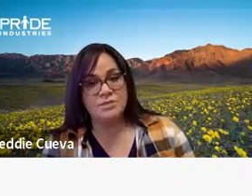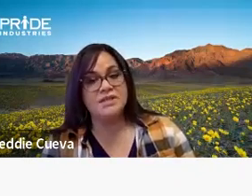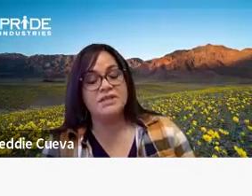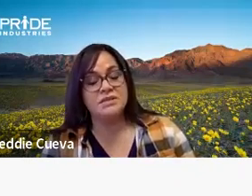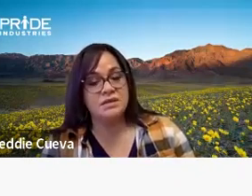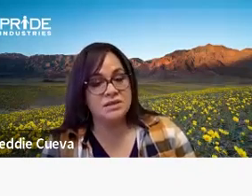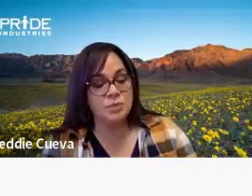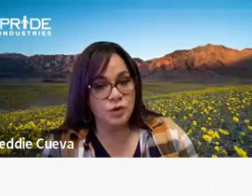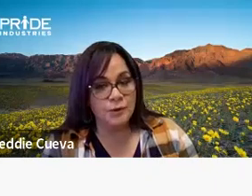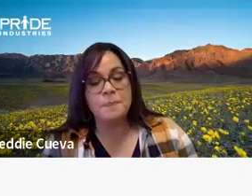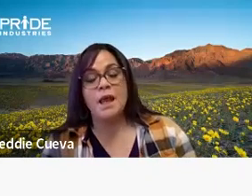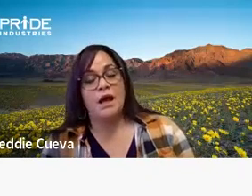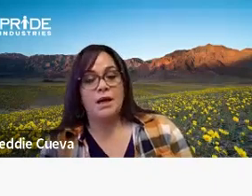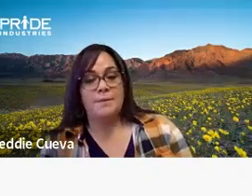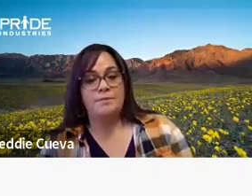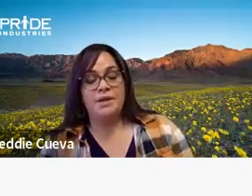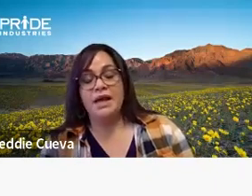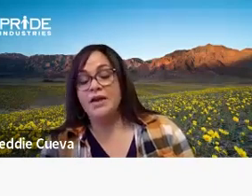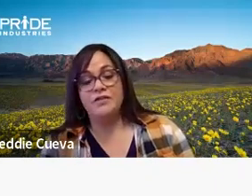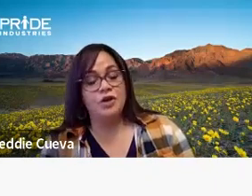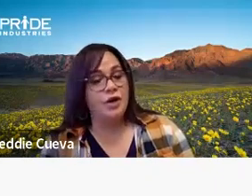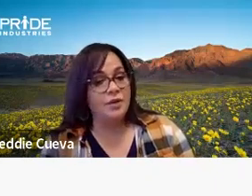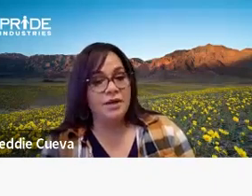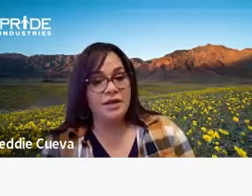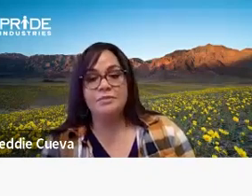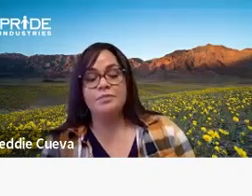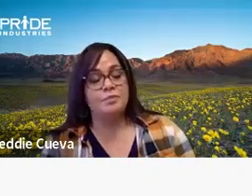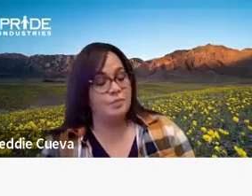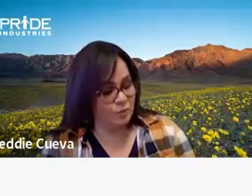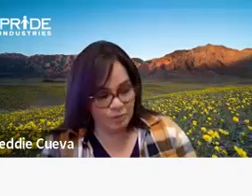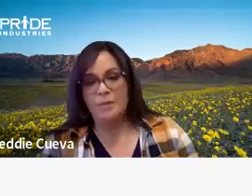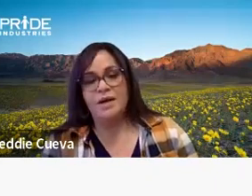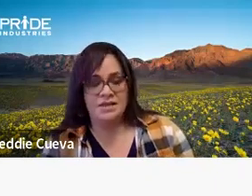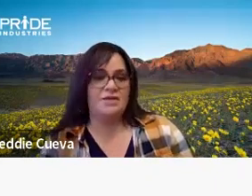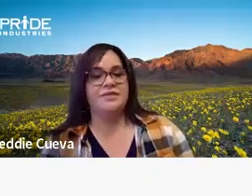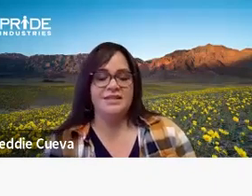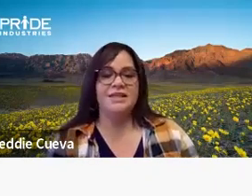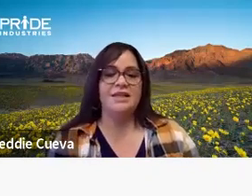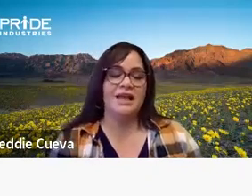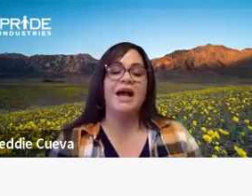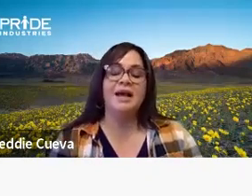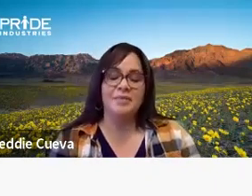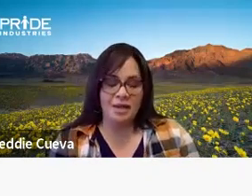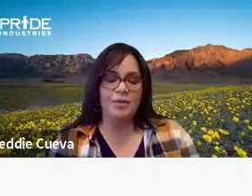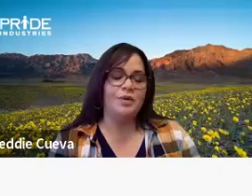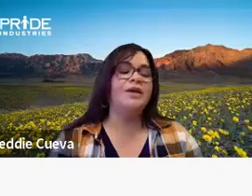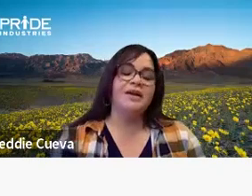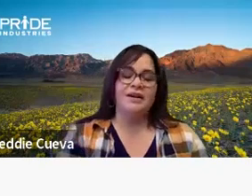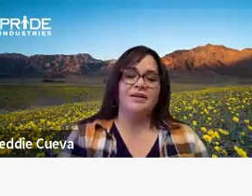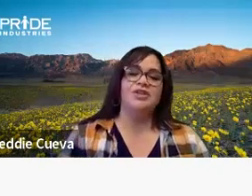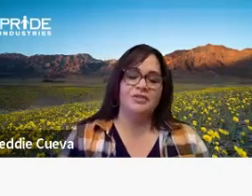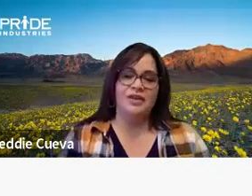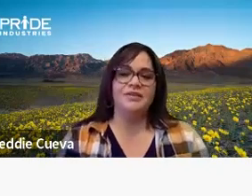pre-register, please. It makes things a lot smoother. But yeah, if you know anybody, come on down. It's the I Am